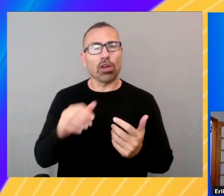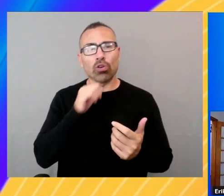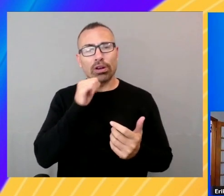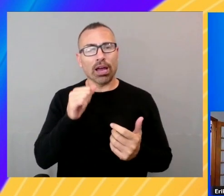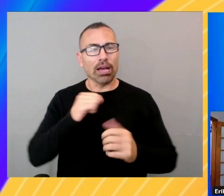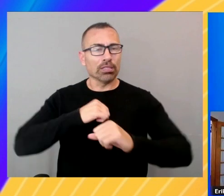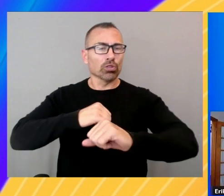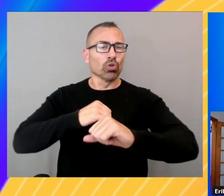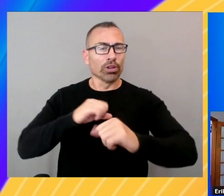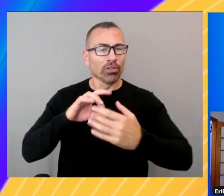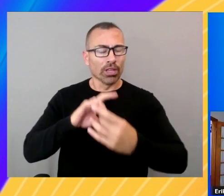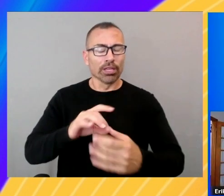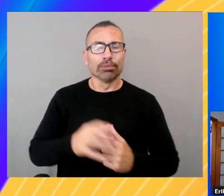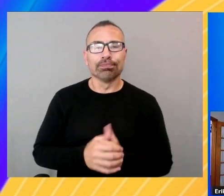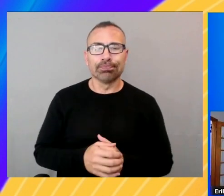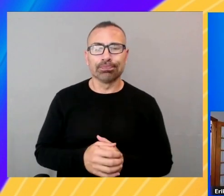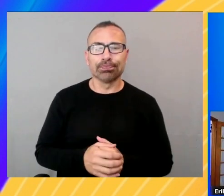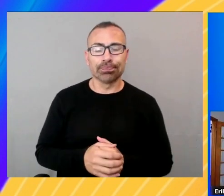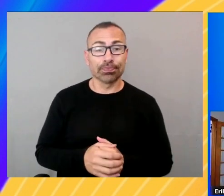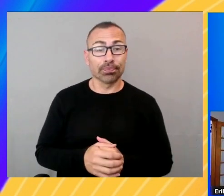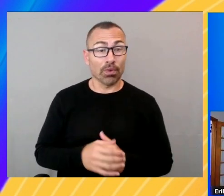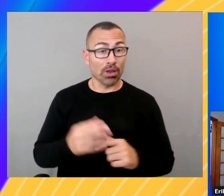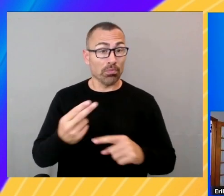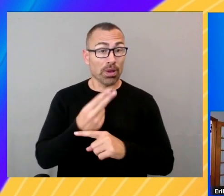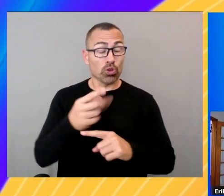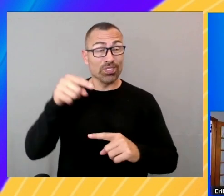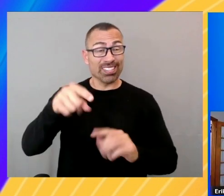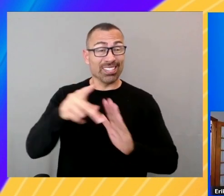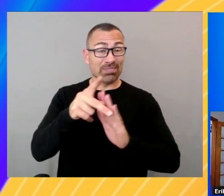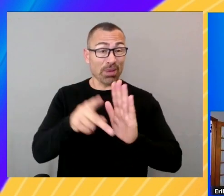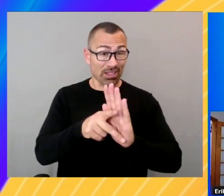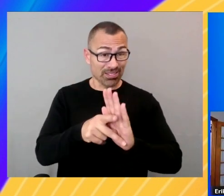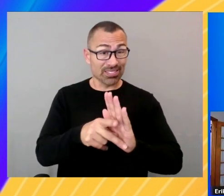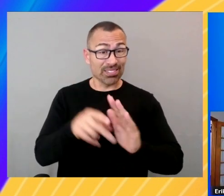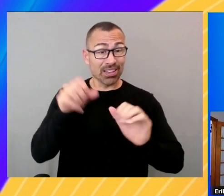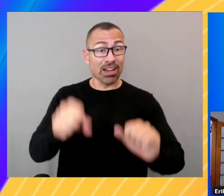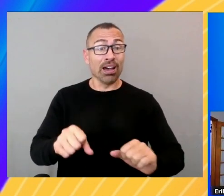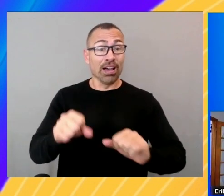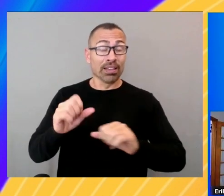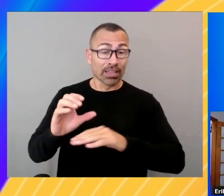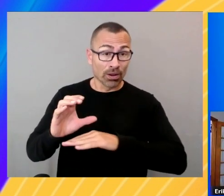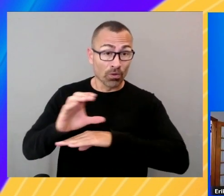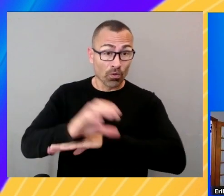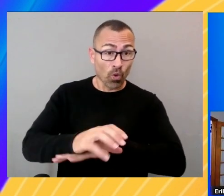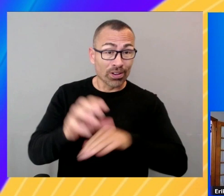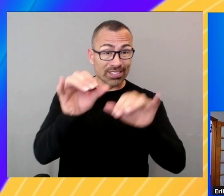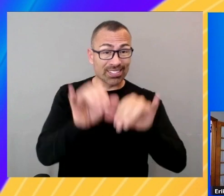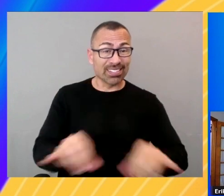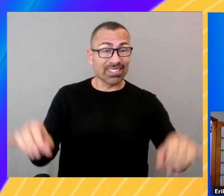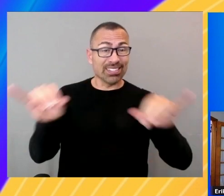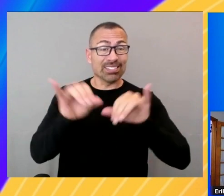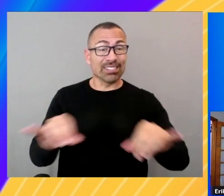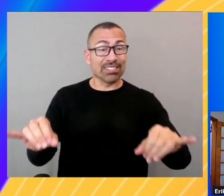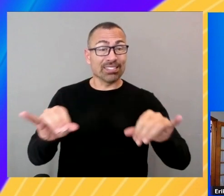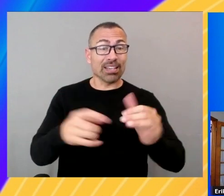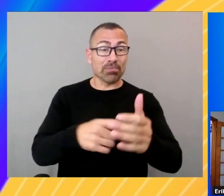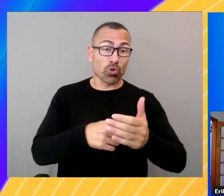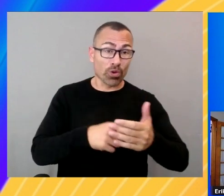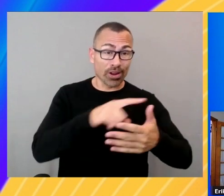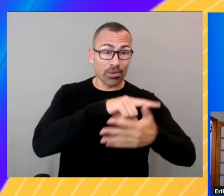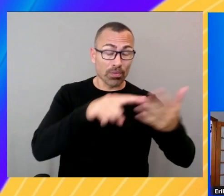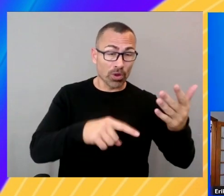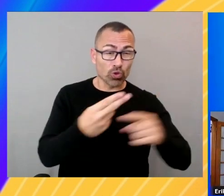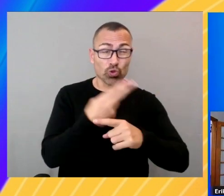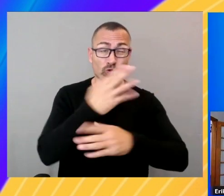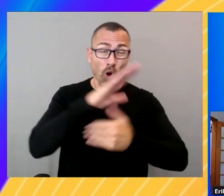So by using these patch policies, I can enforce that same criteria is being used across all of my accounts, across all my regions,